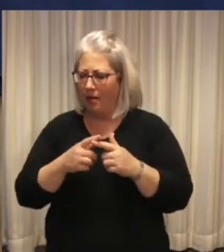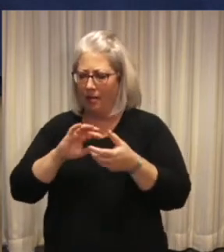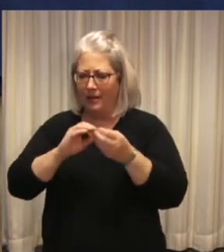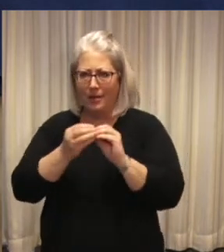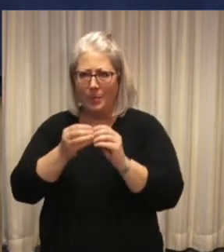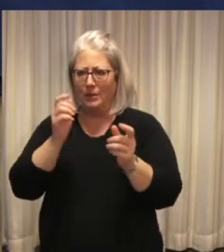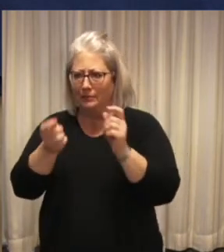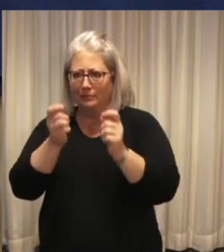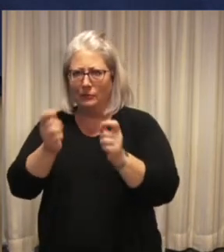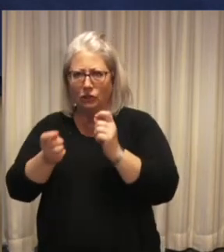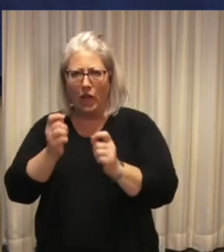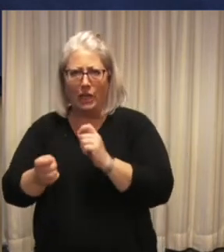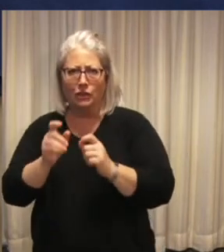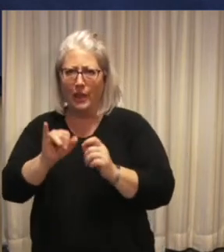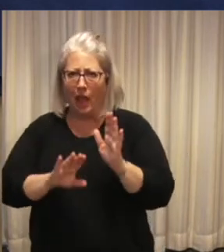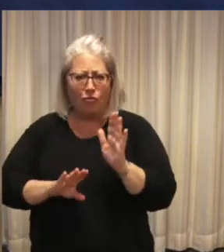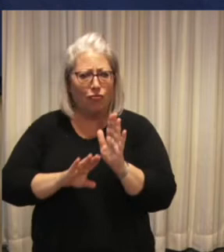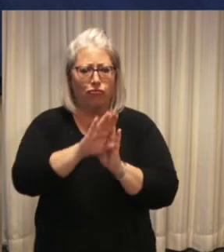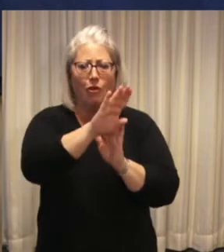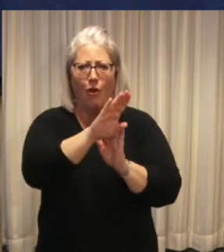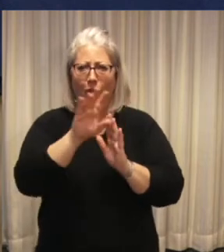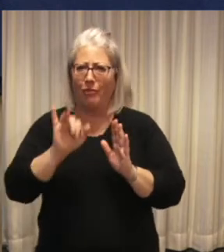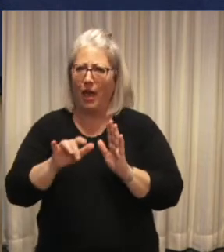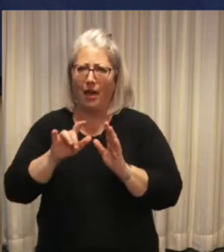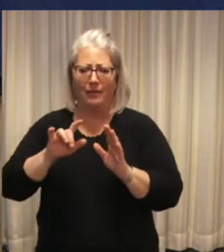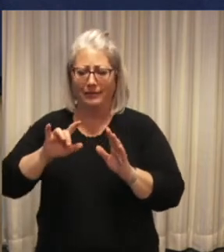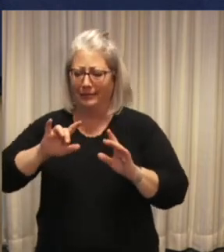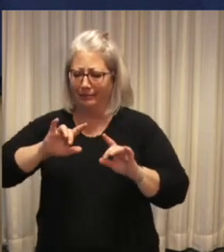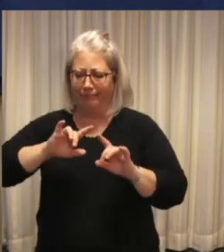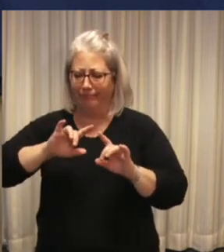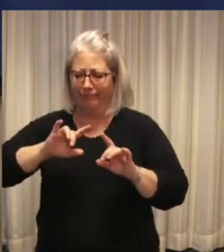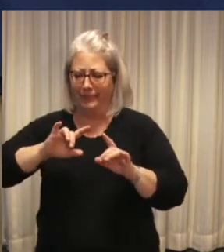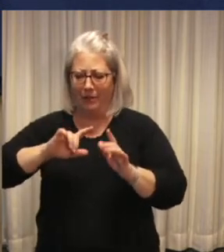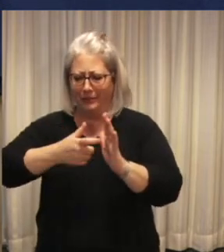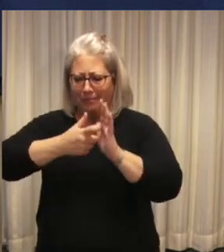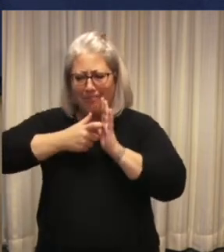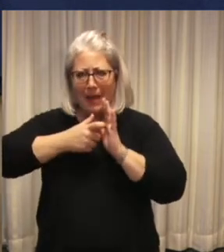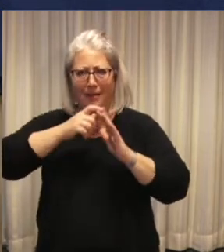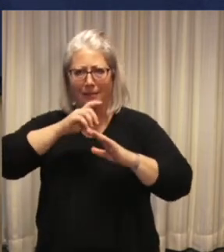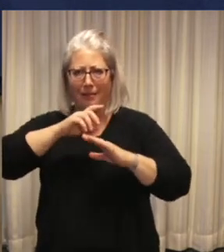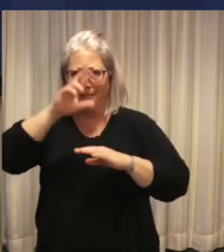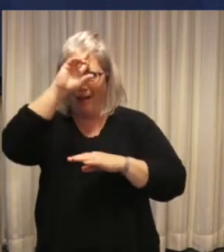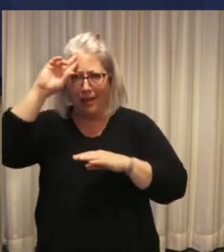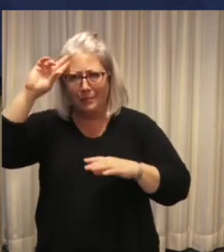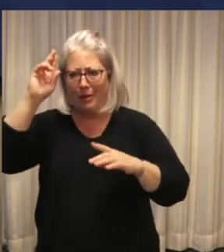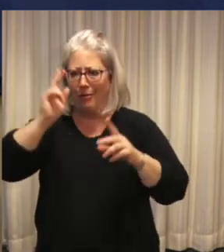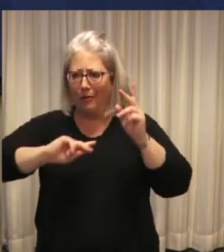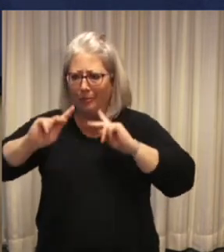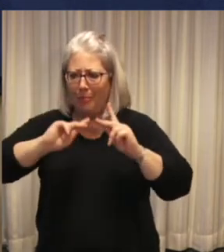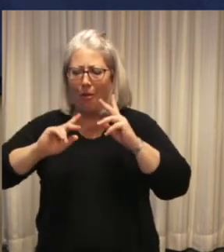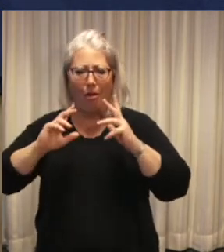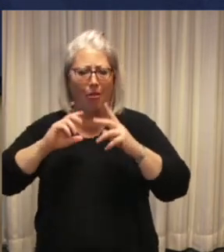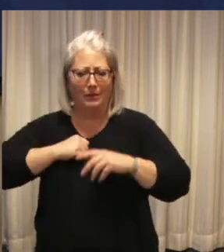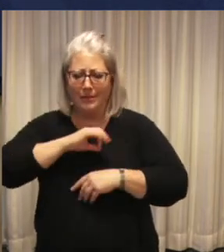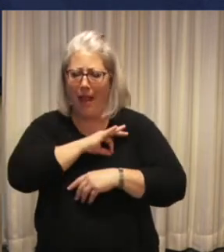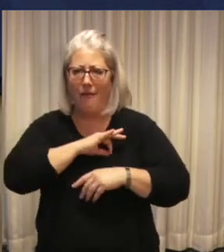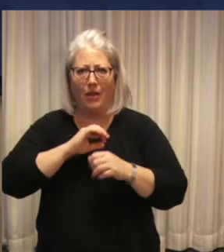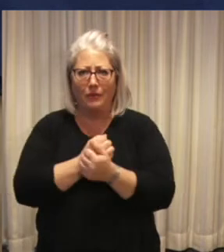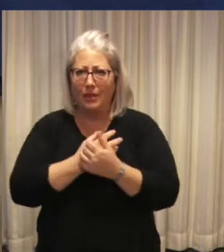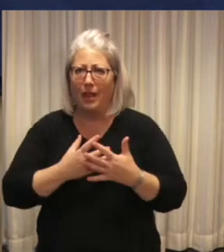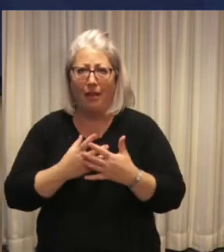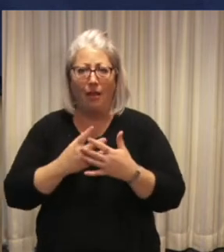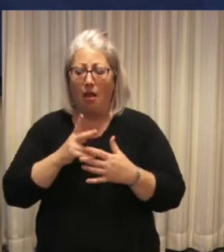of cases and that growth and that demand on our hospital capacity, our doctors, our frontline healthcare workers, that's at the